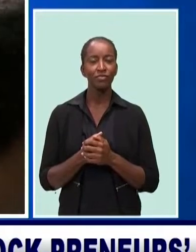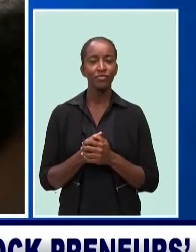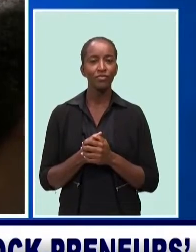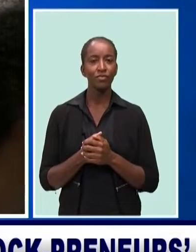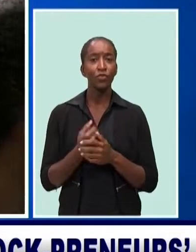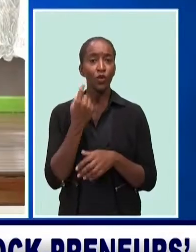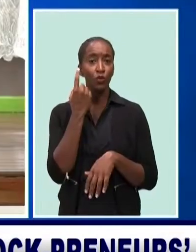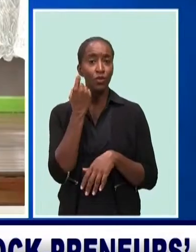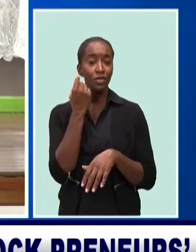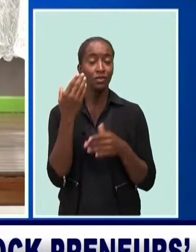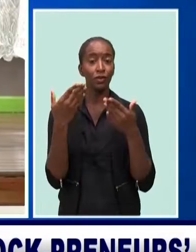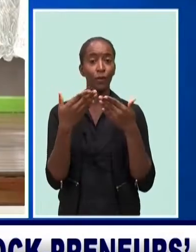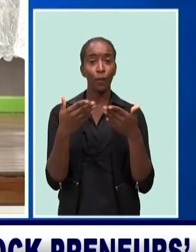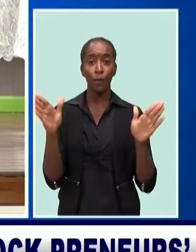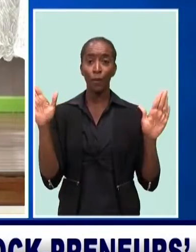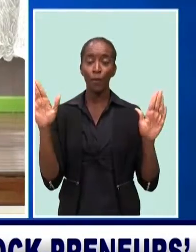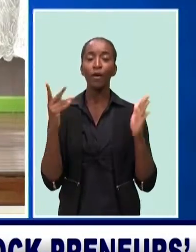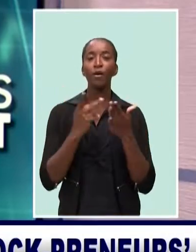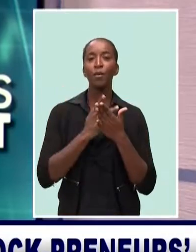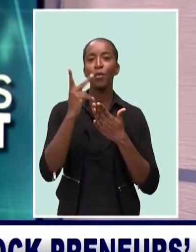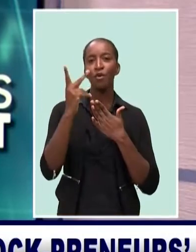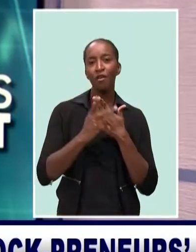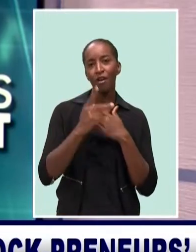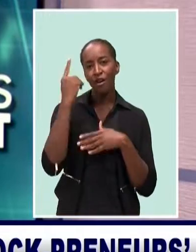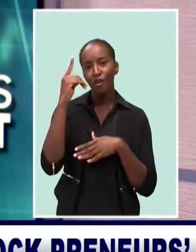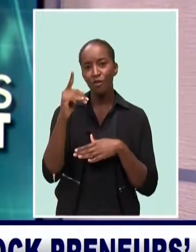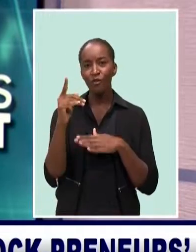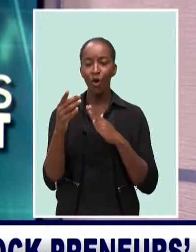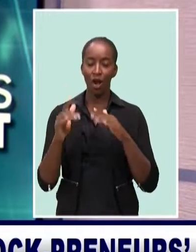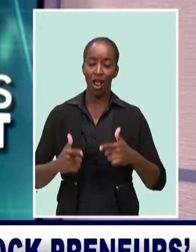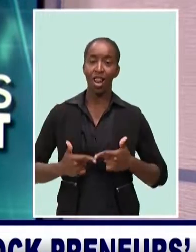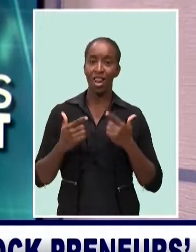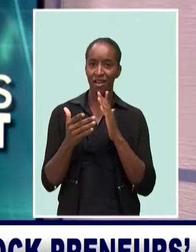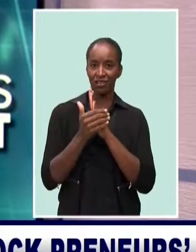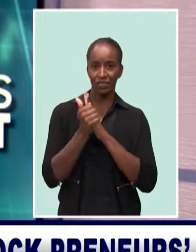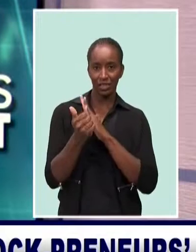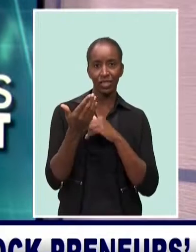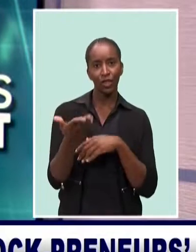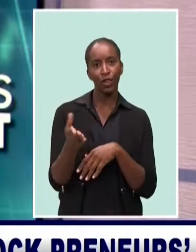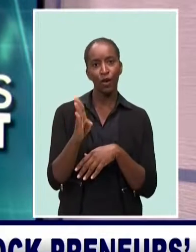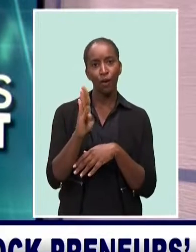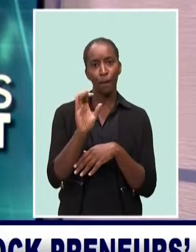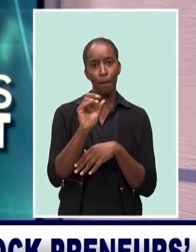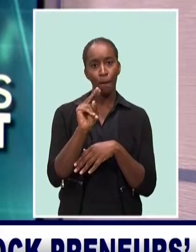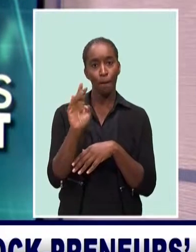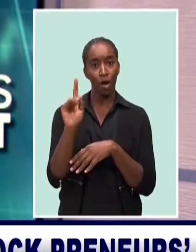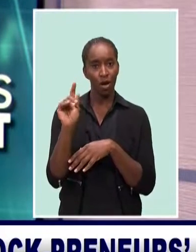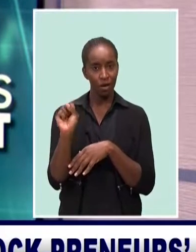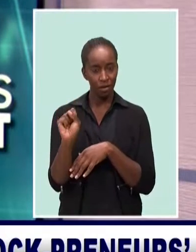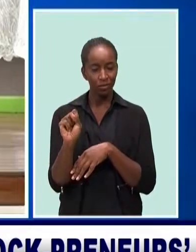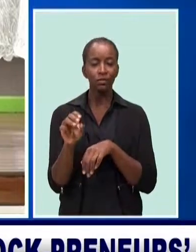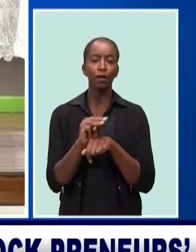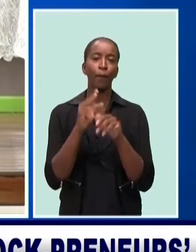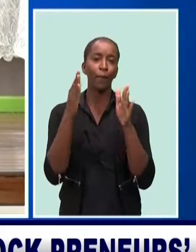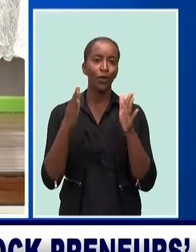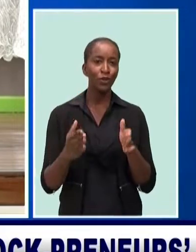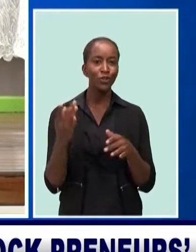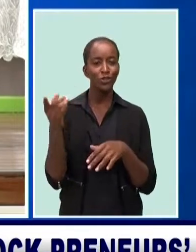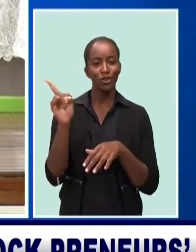Entrepreneurial Development and Life Skills Training Program at the Bonnets Resource Centre in Britons Hill. None has